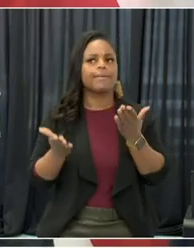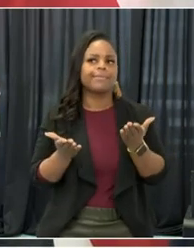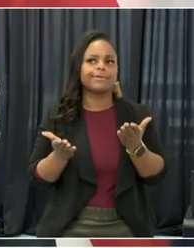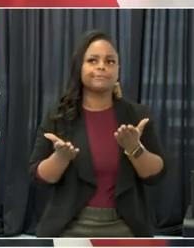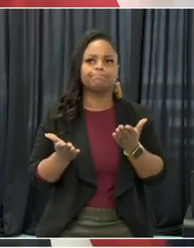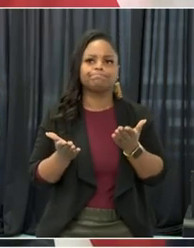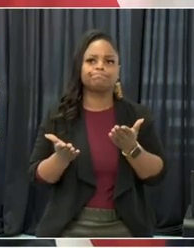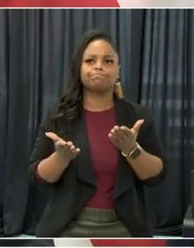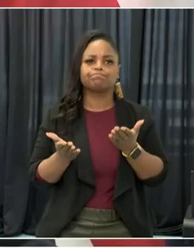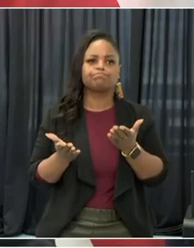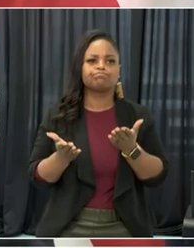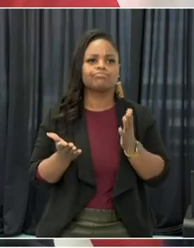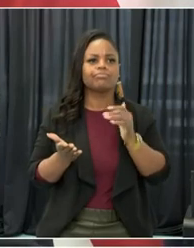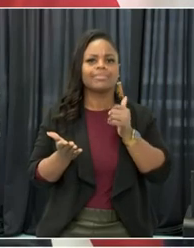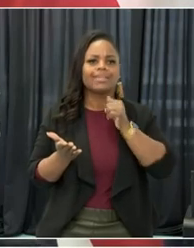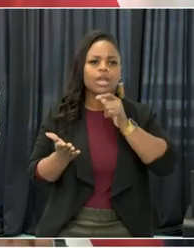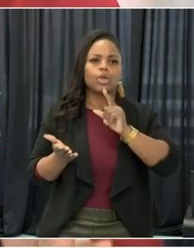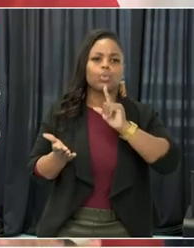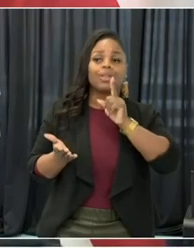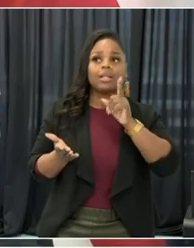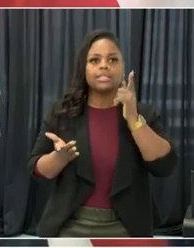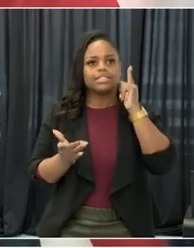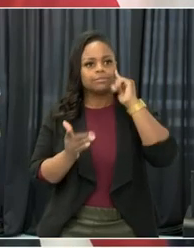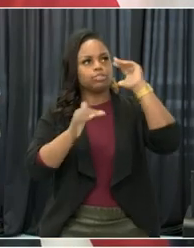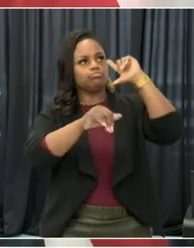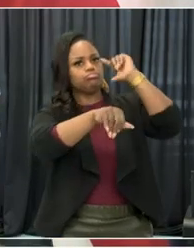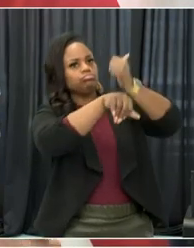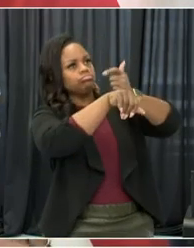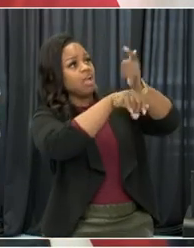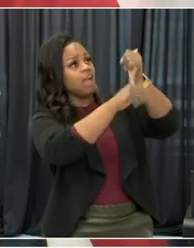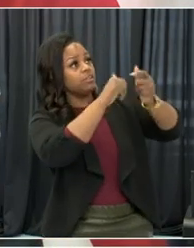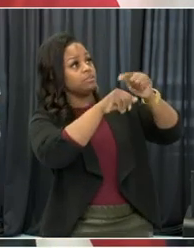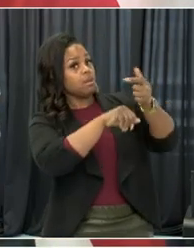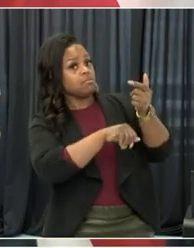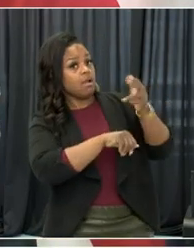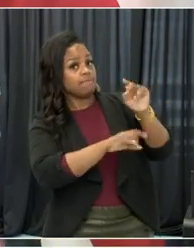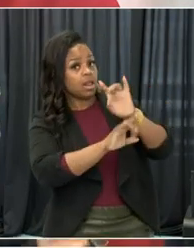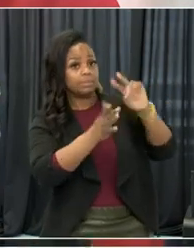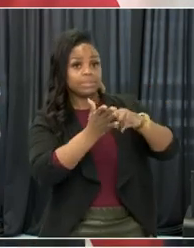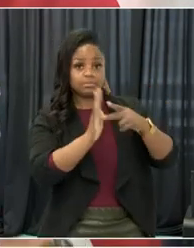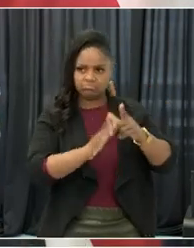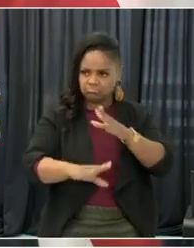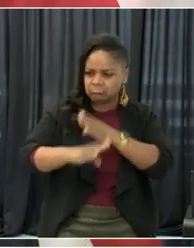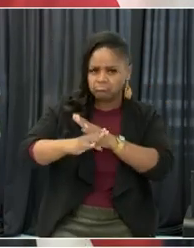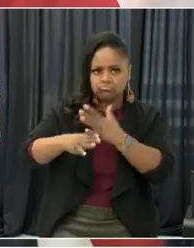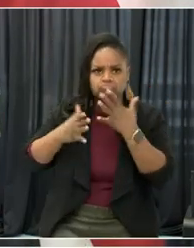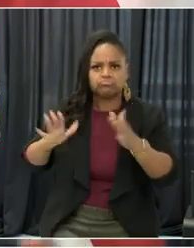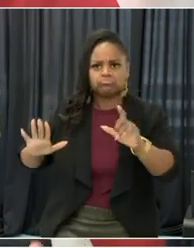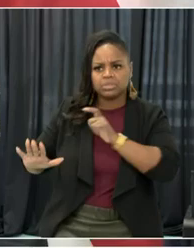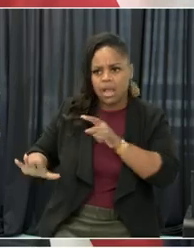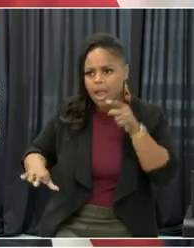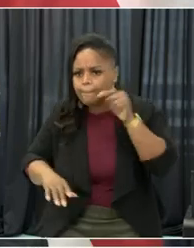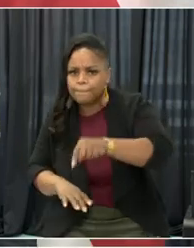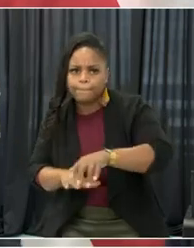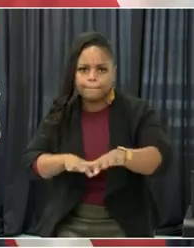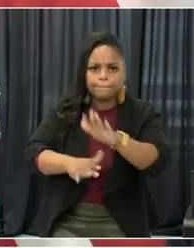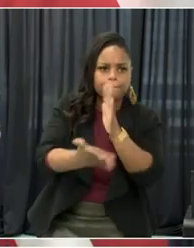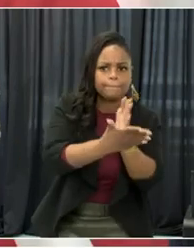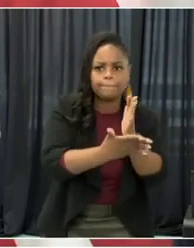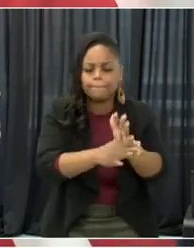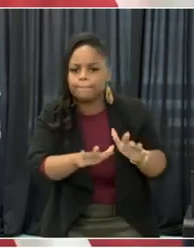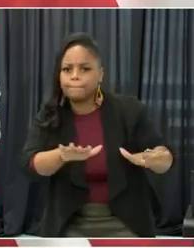expectation that every time there's a shooting, that every exit to the District of Columbia is covered by a police officer and you're going to stop every car that's coming through.